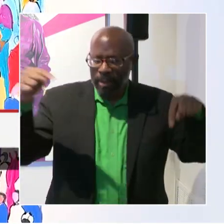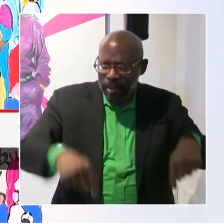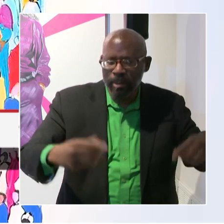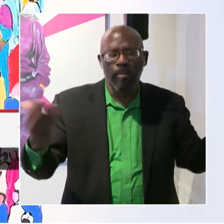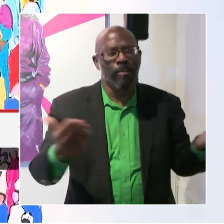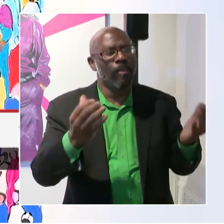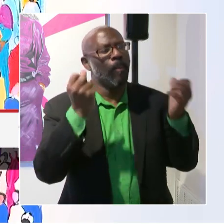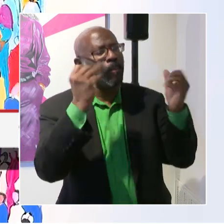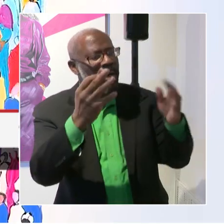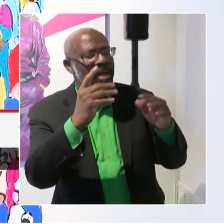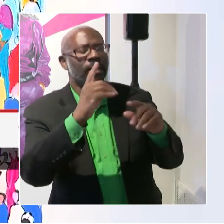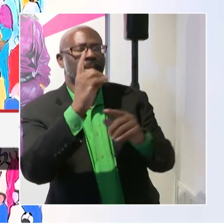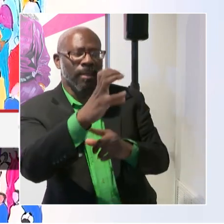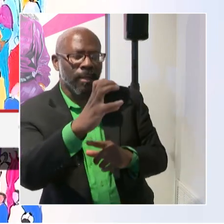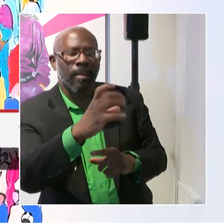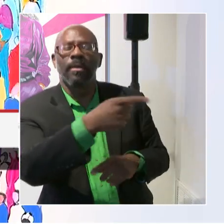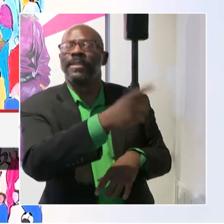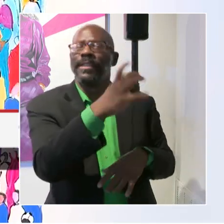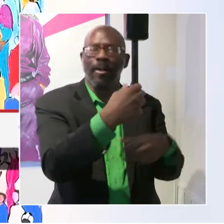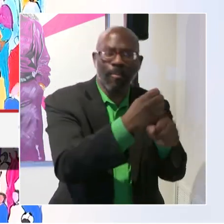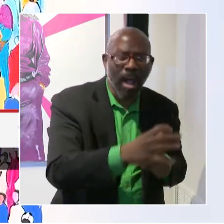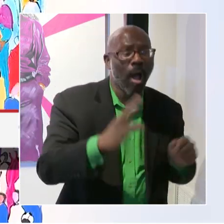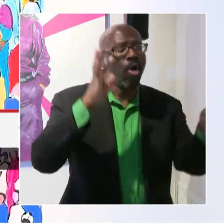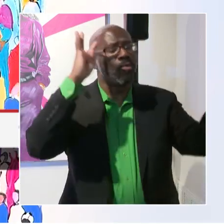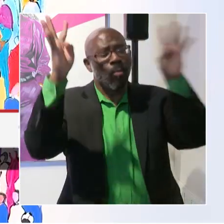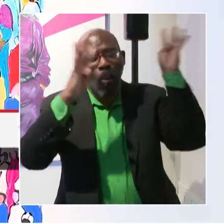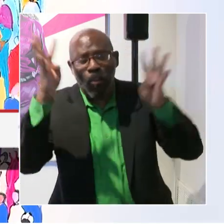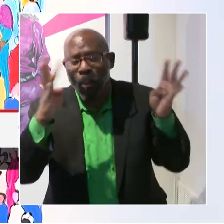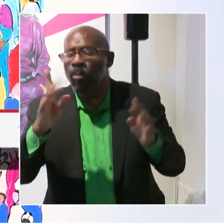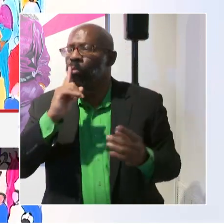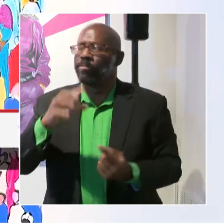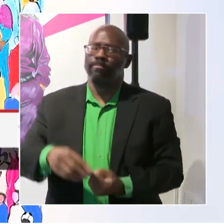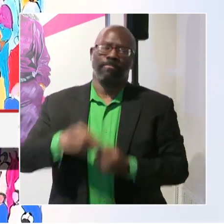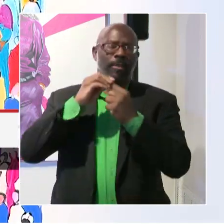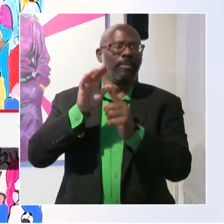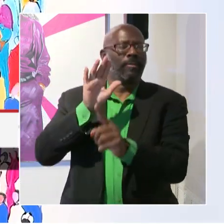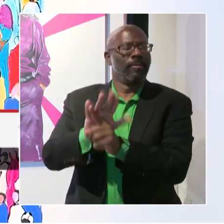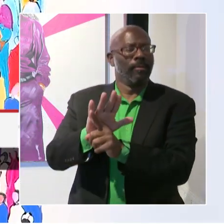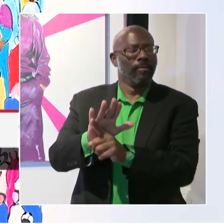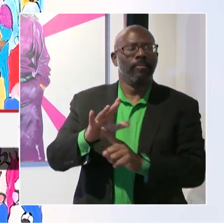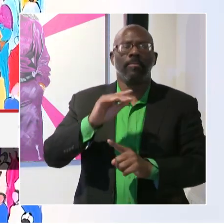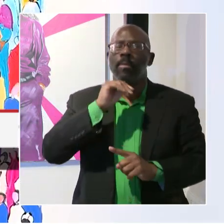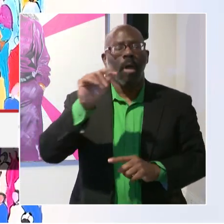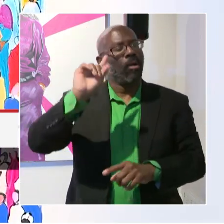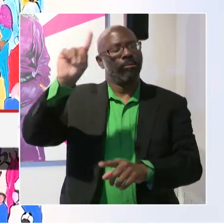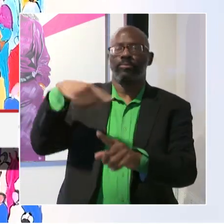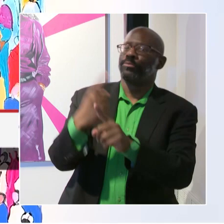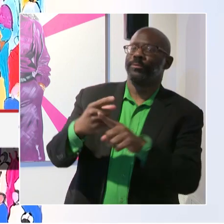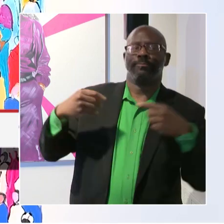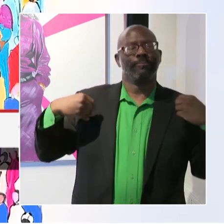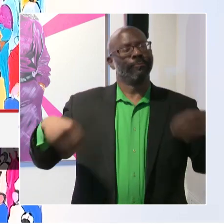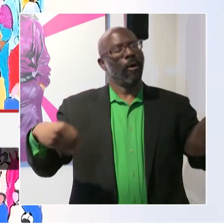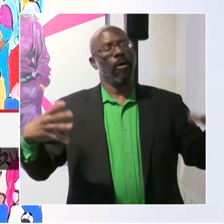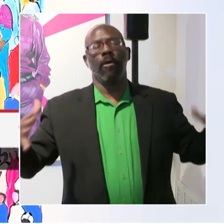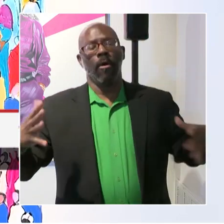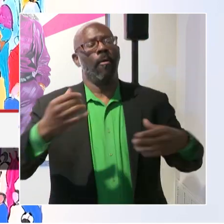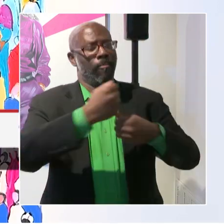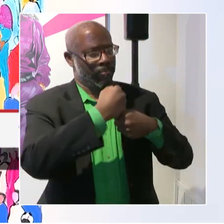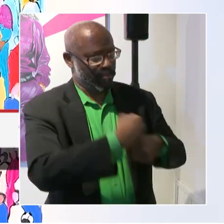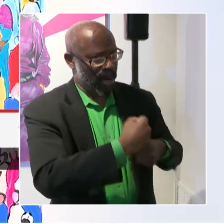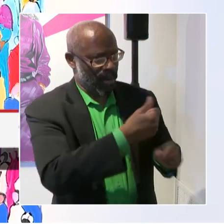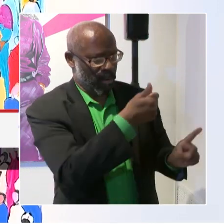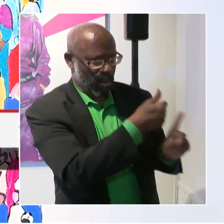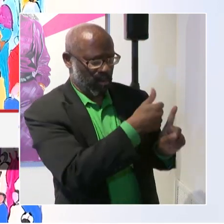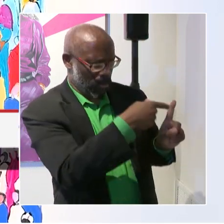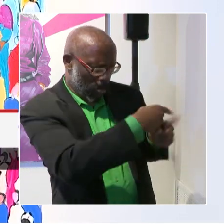special class of business because it's not just the retail experience that they offer, it's the production of a hard, durable